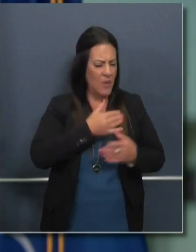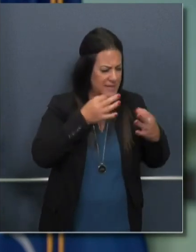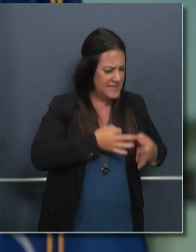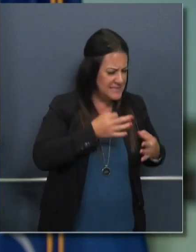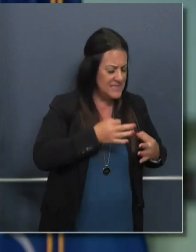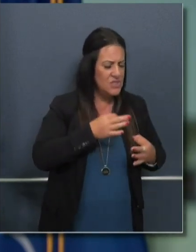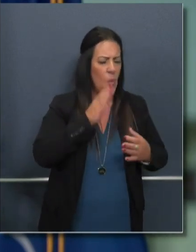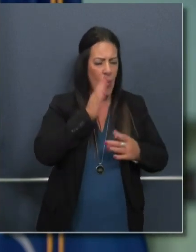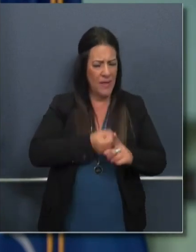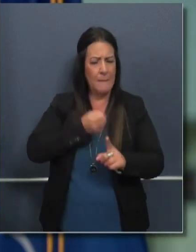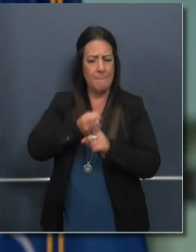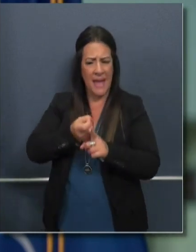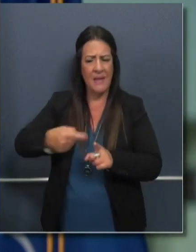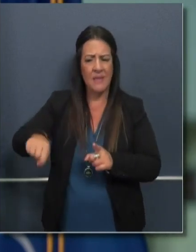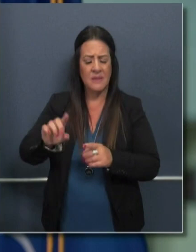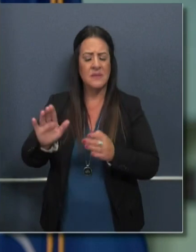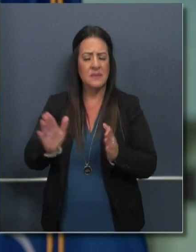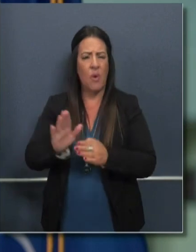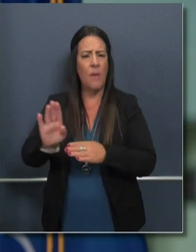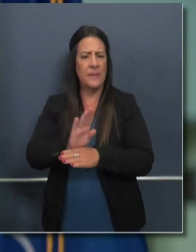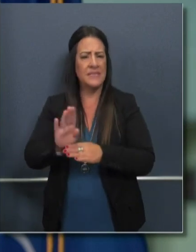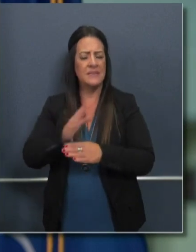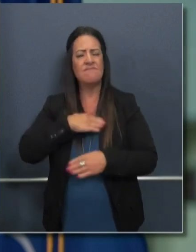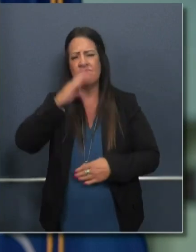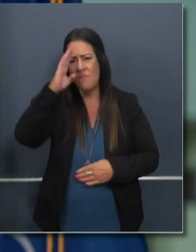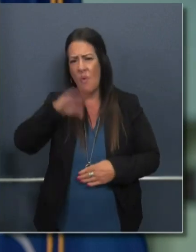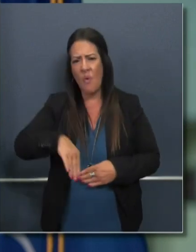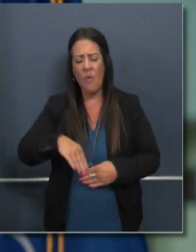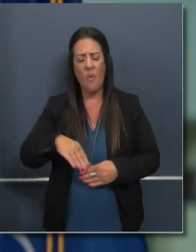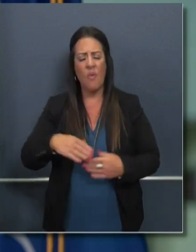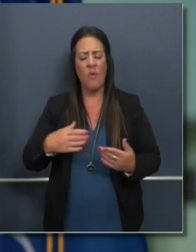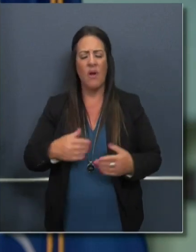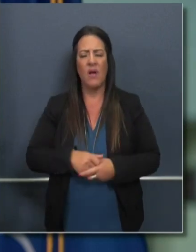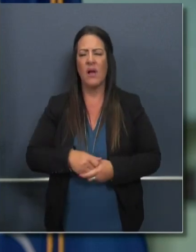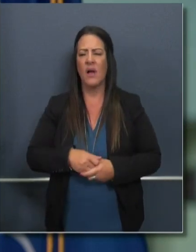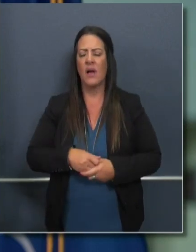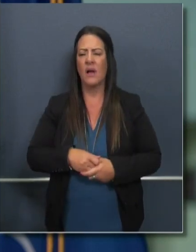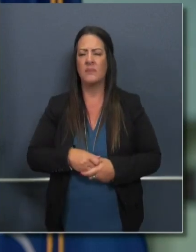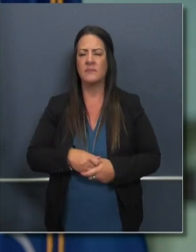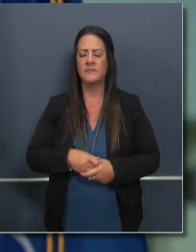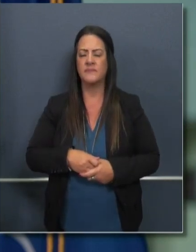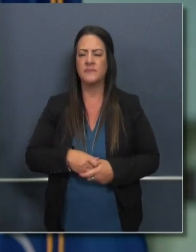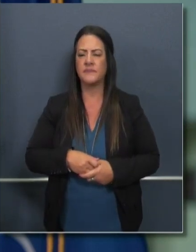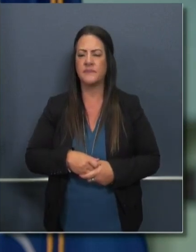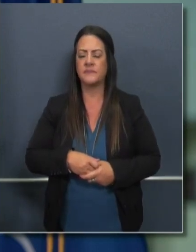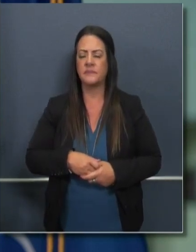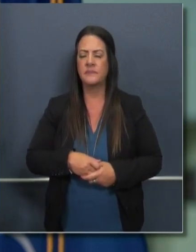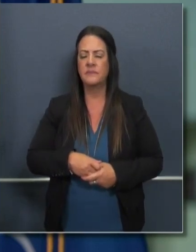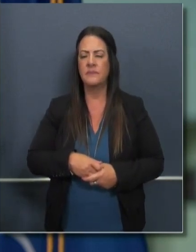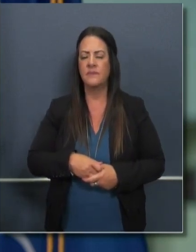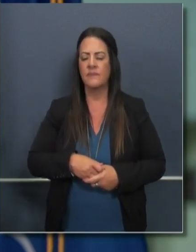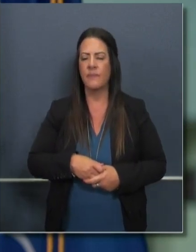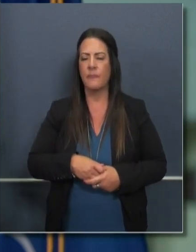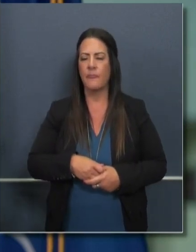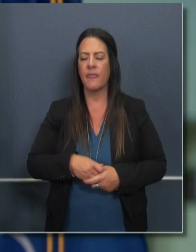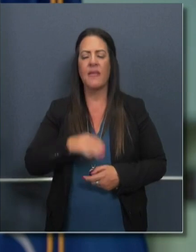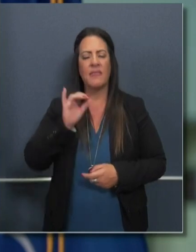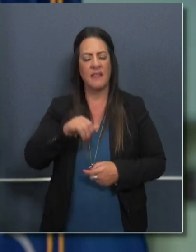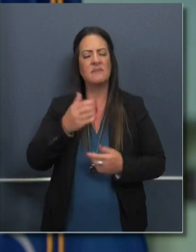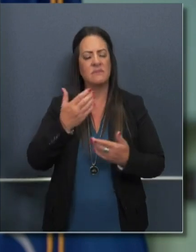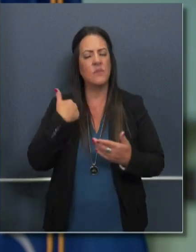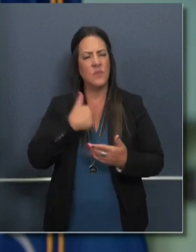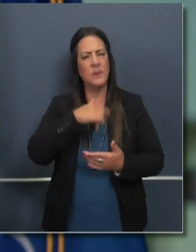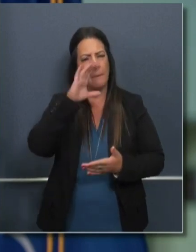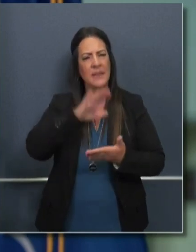we make at the state, local, and national level. I'm not ideological about this, but it is something we believe